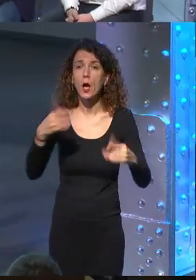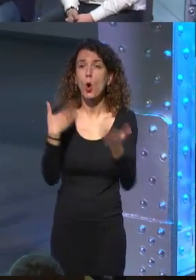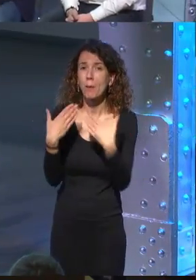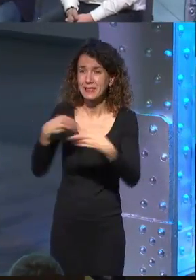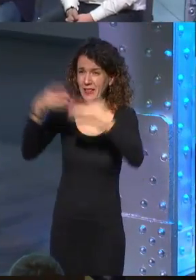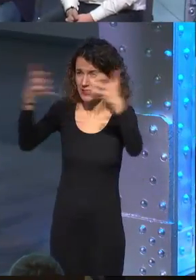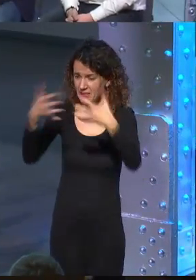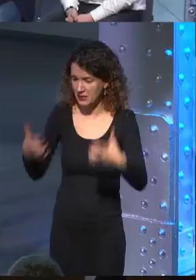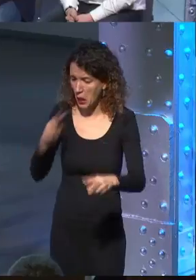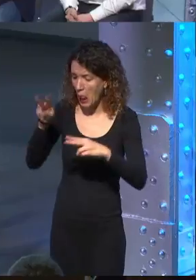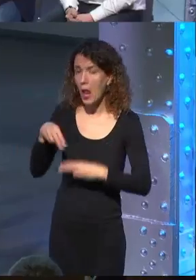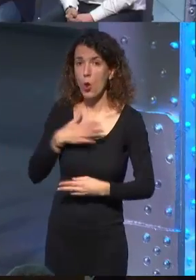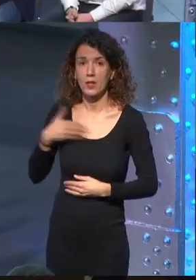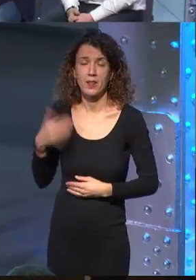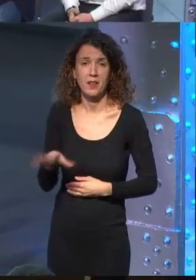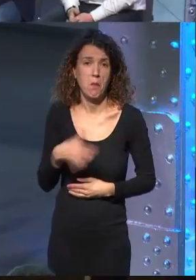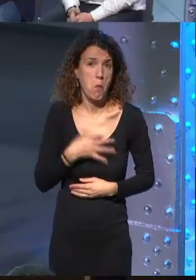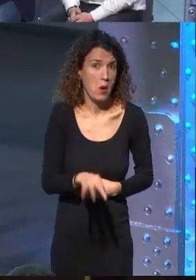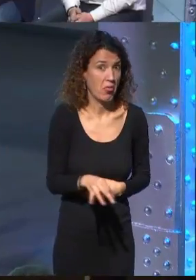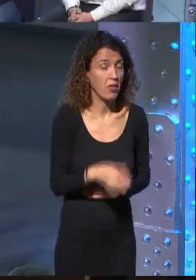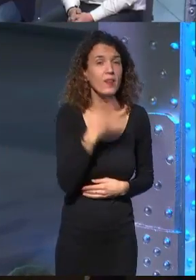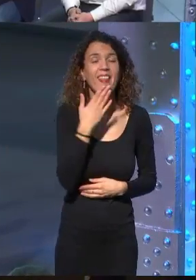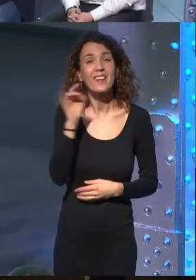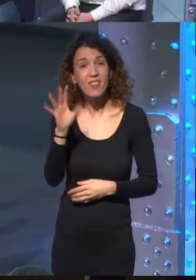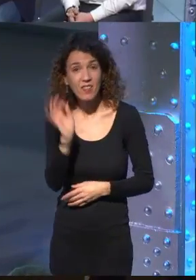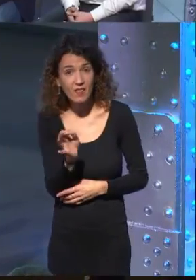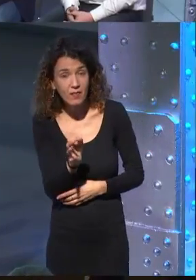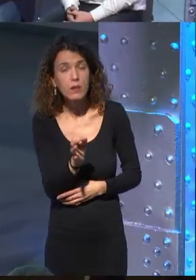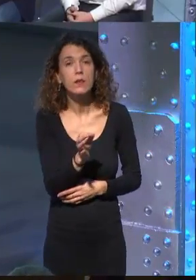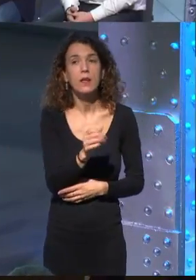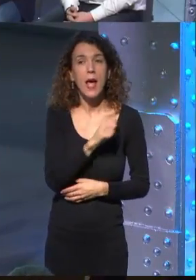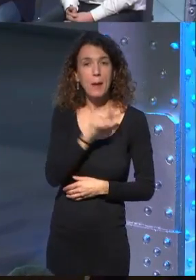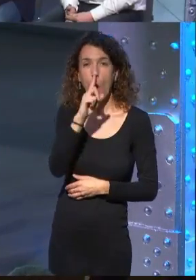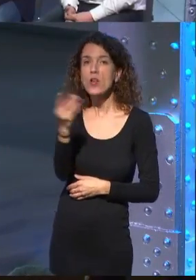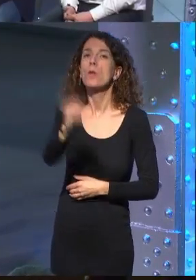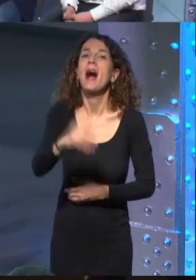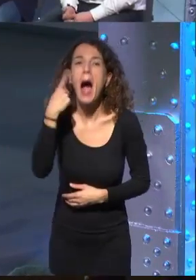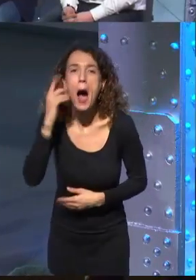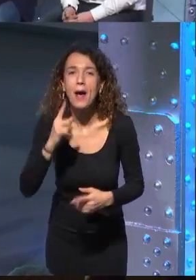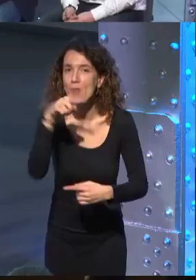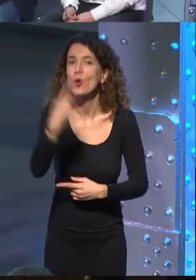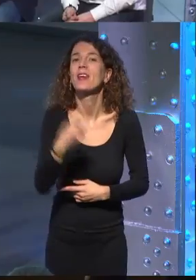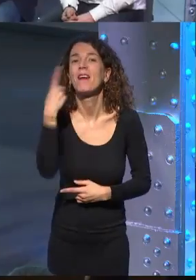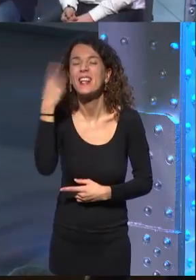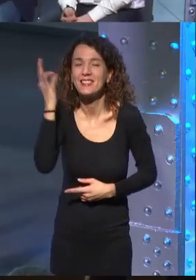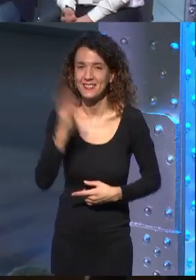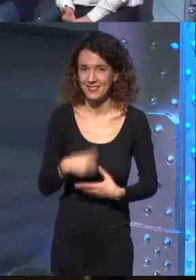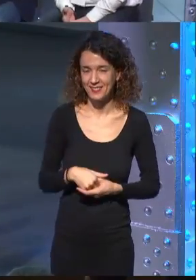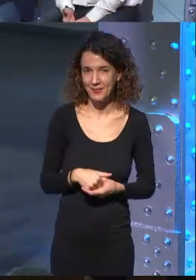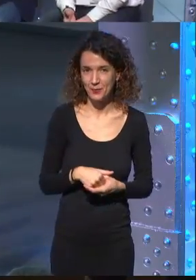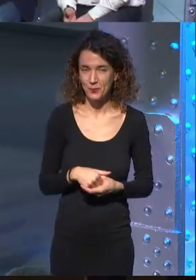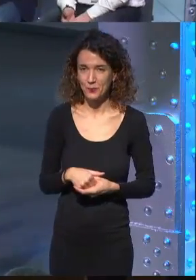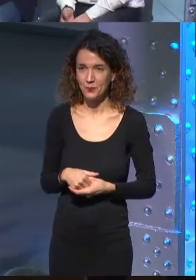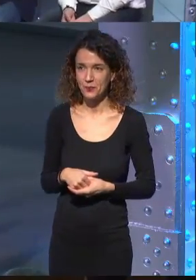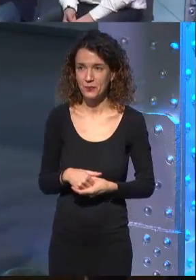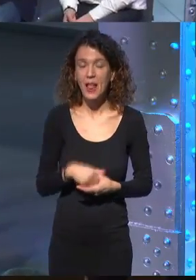read whatever she wants, every chat that she wants. You're 15, don't you? Yes. Wait for another year. Just wait